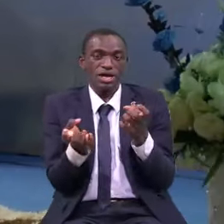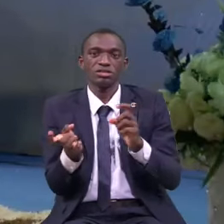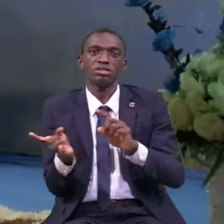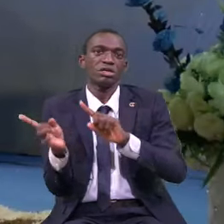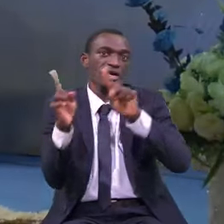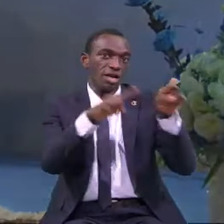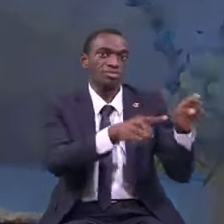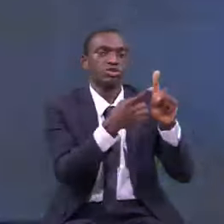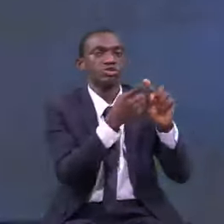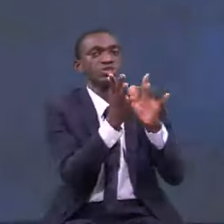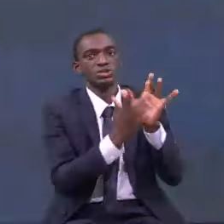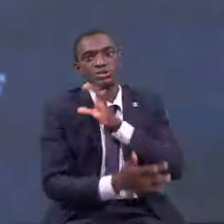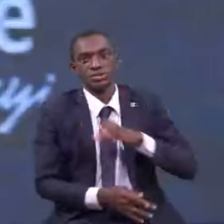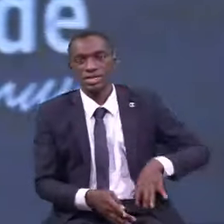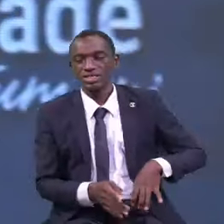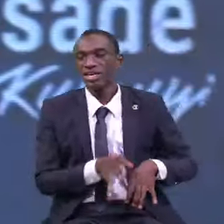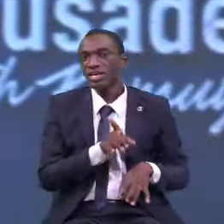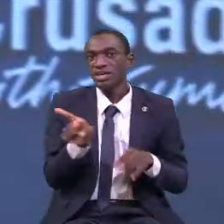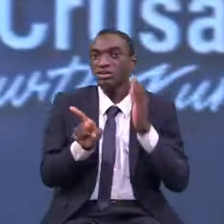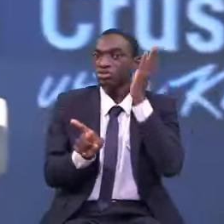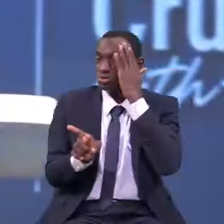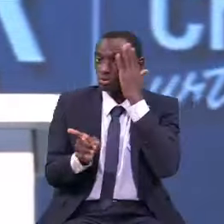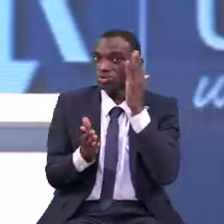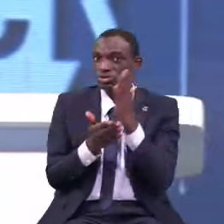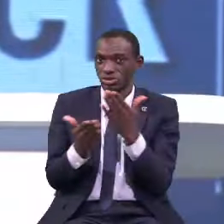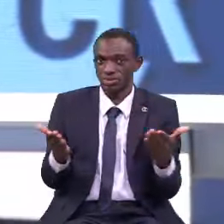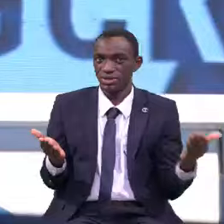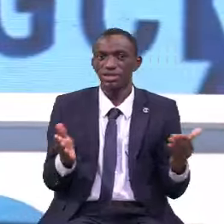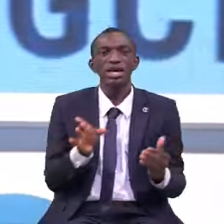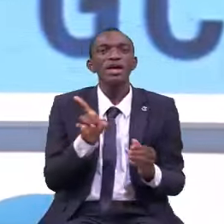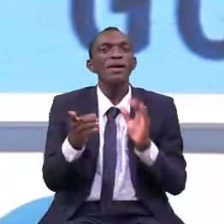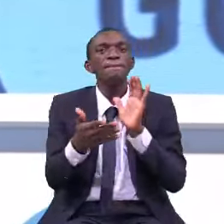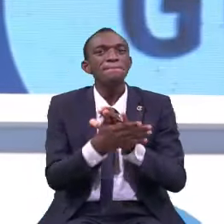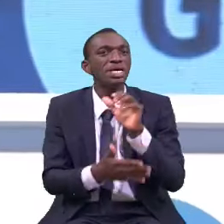knowing something, believing something,